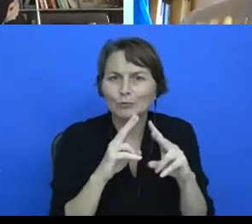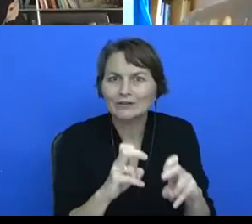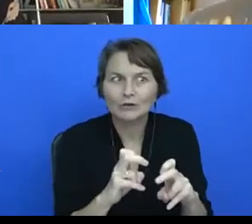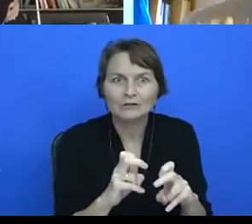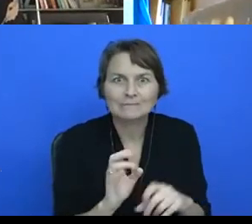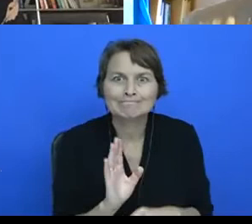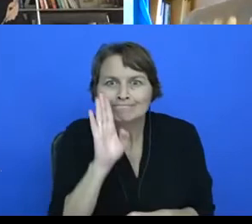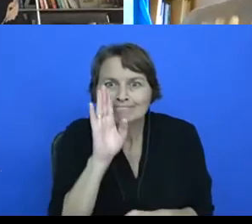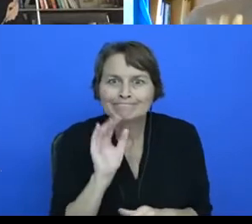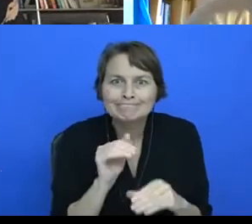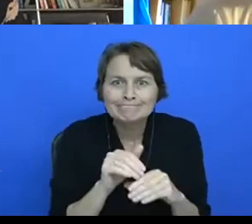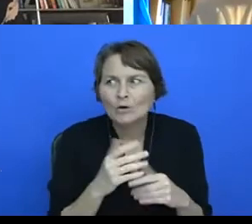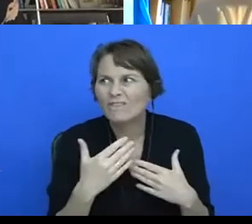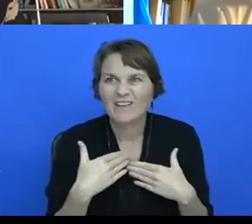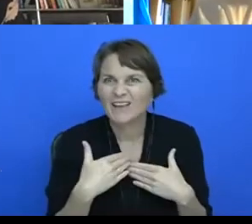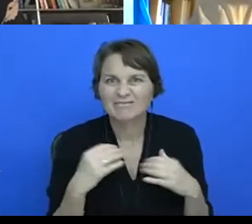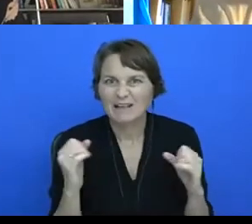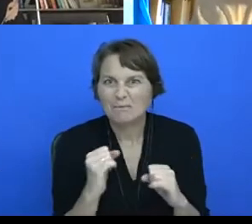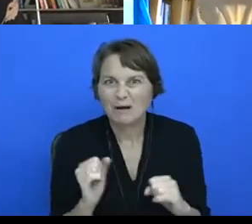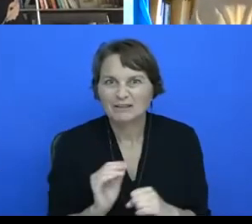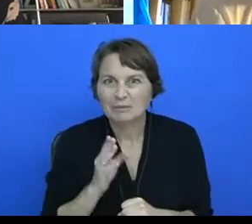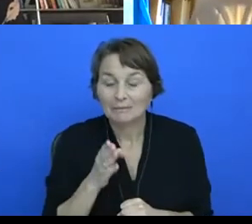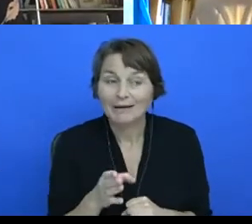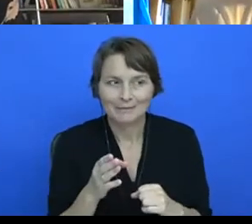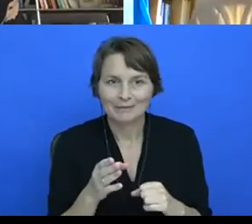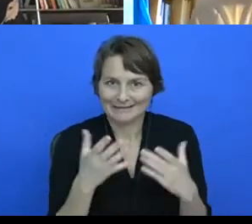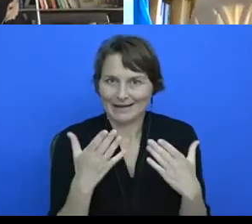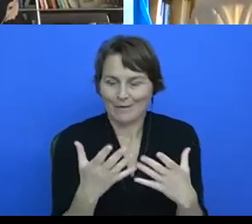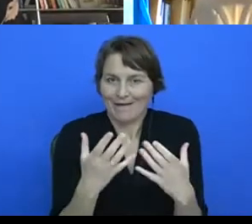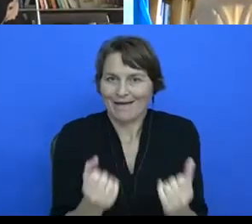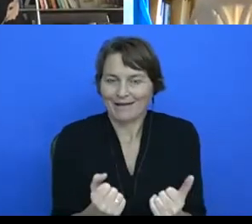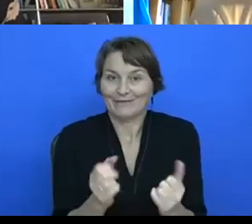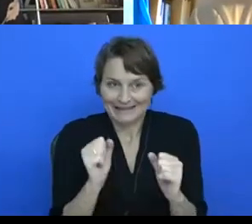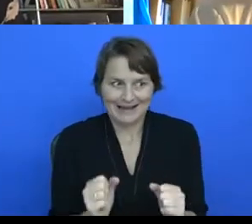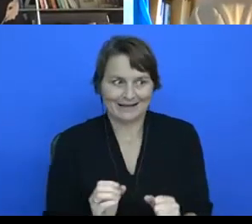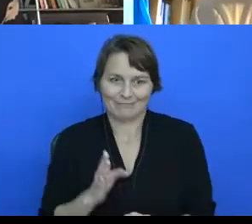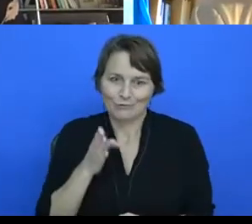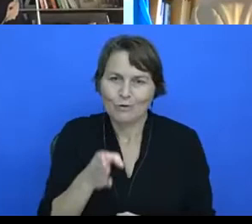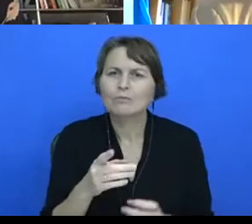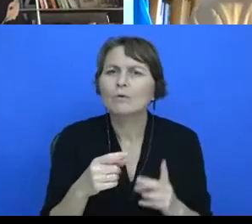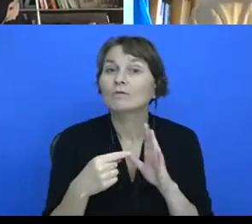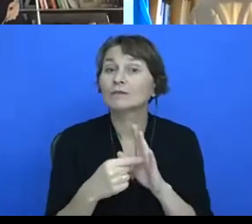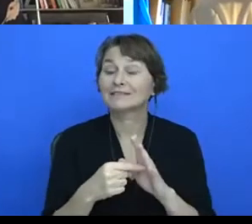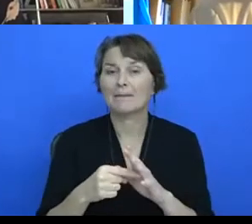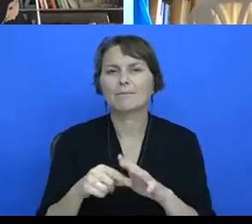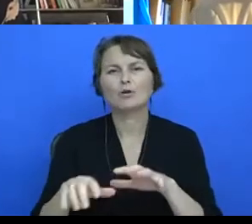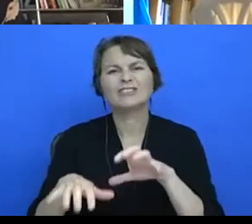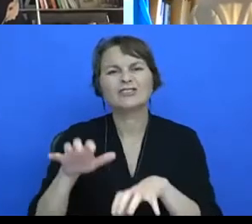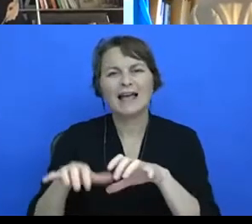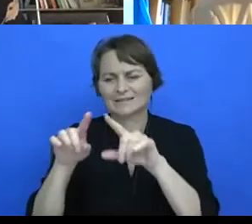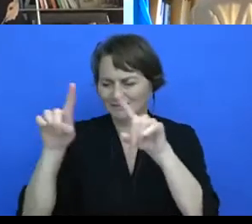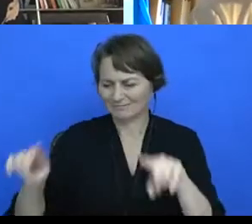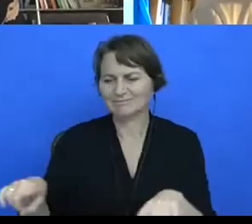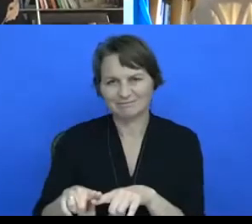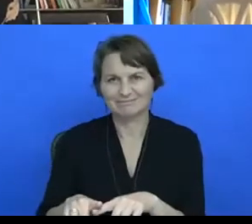to participate in those spaces. So the fact that you have the written chat was really valuable. The fact that you don't have all those physical markers of